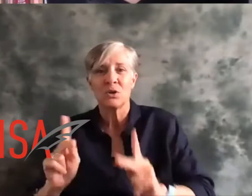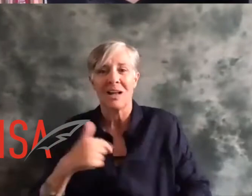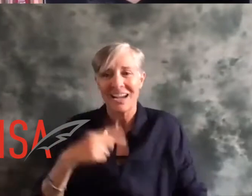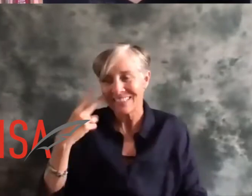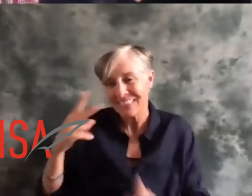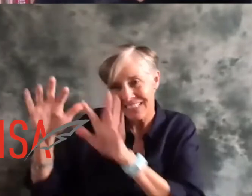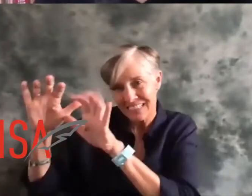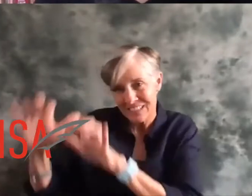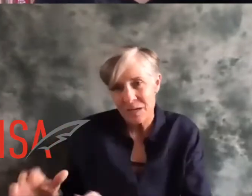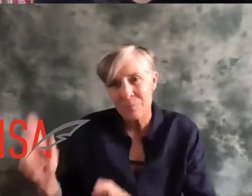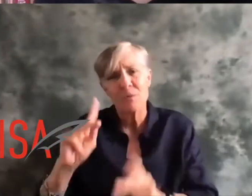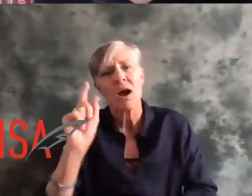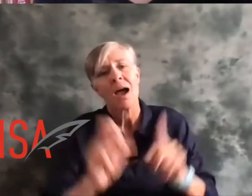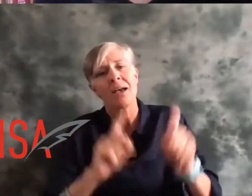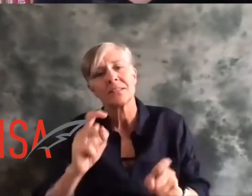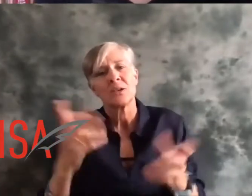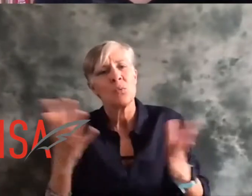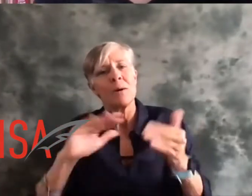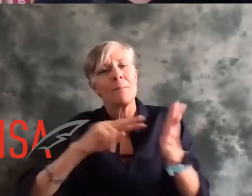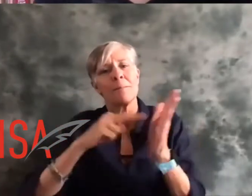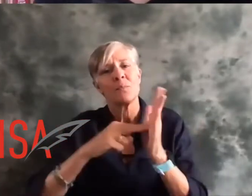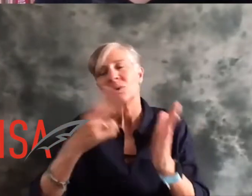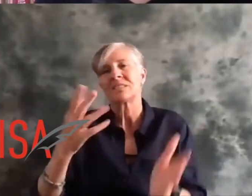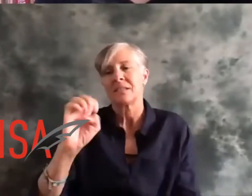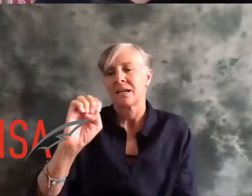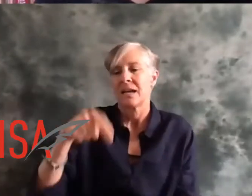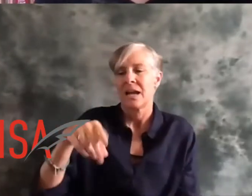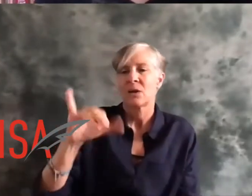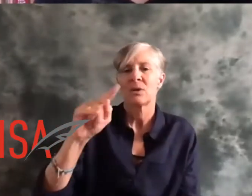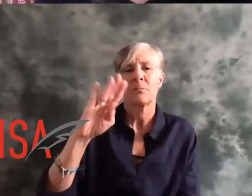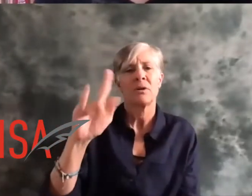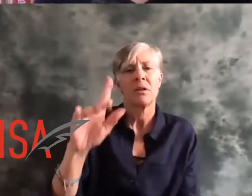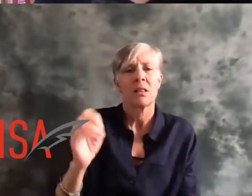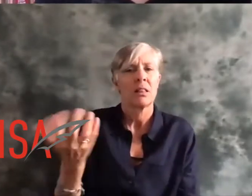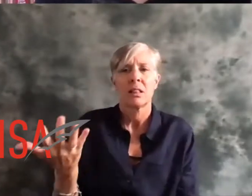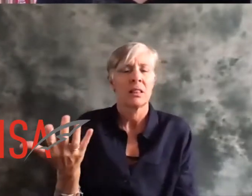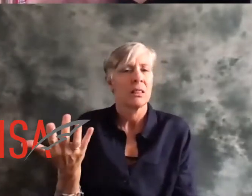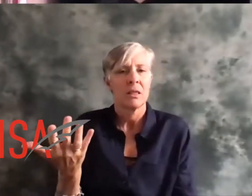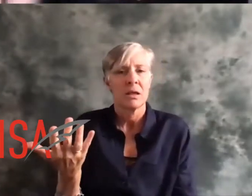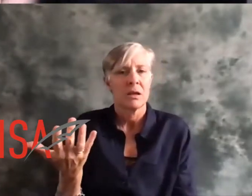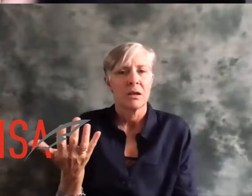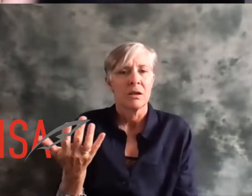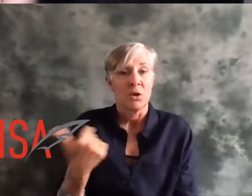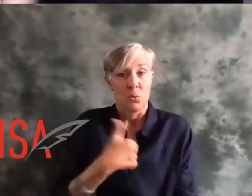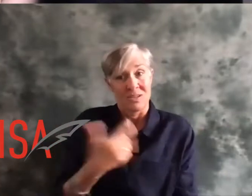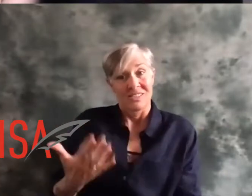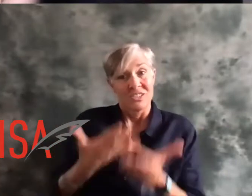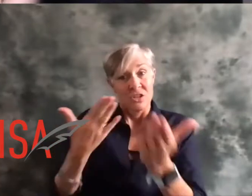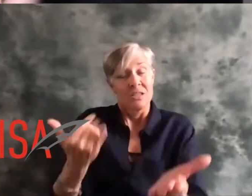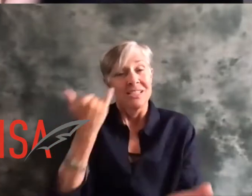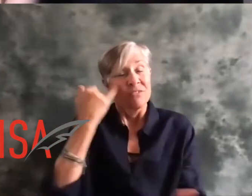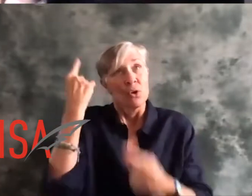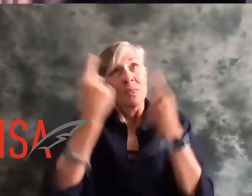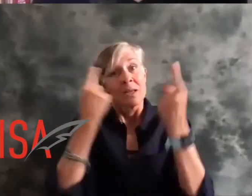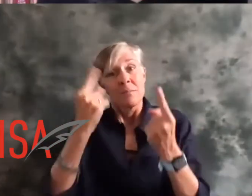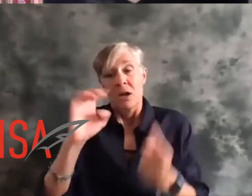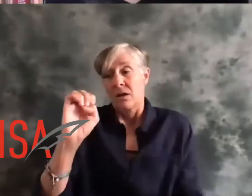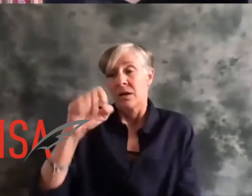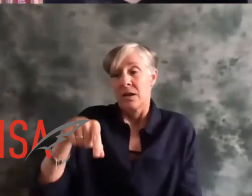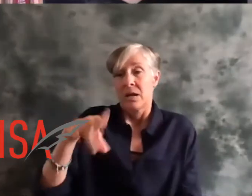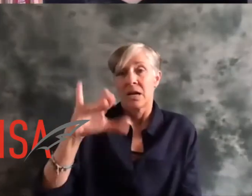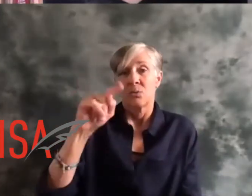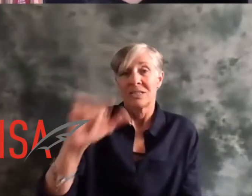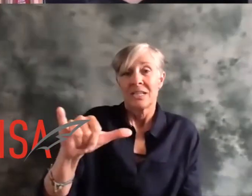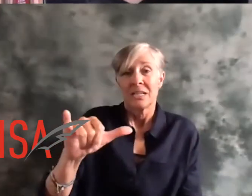and folks are asking about what's equitable. And one thing that we want to suggest is, when you're thinking about equity, so